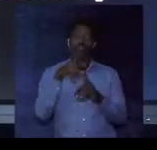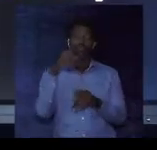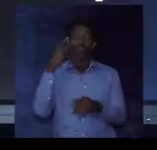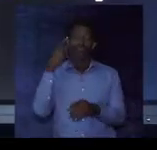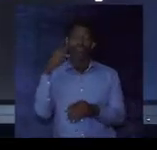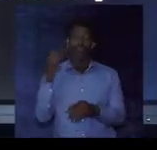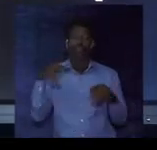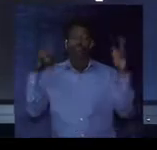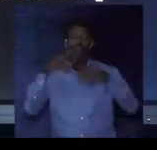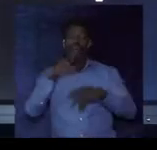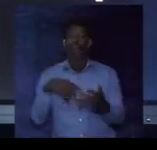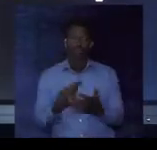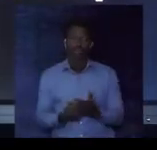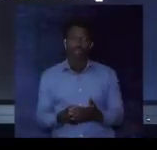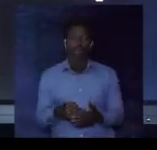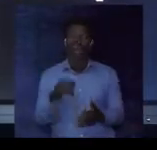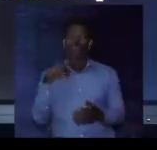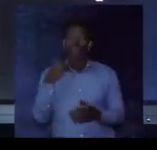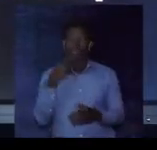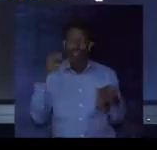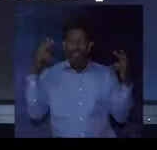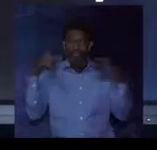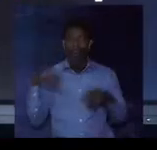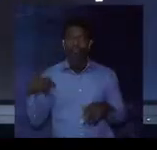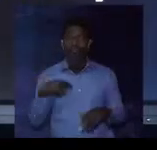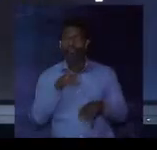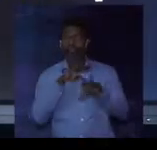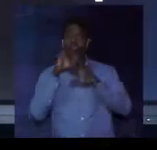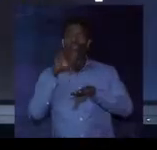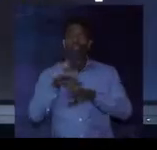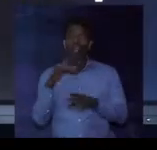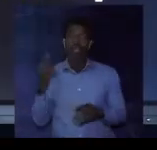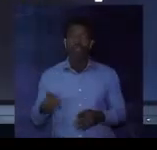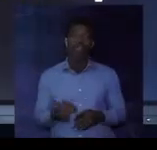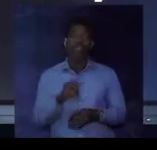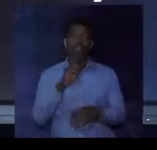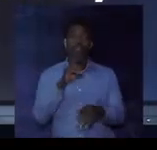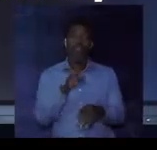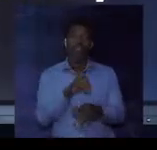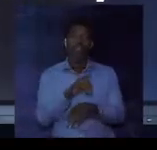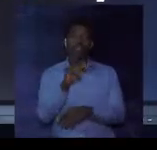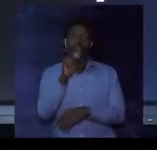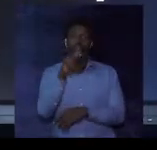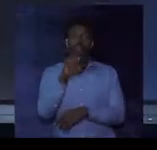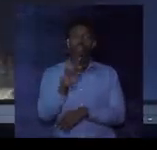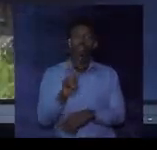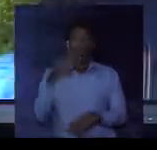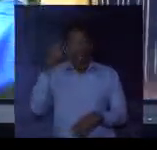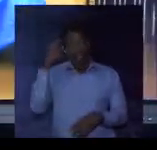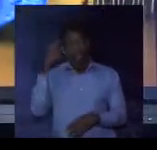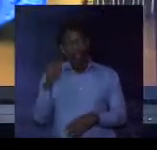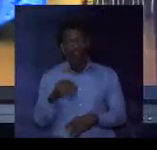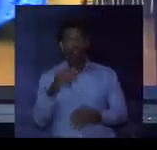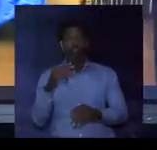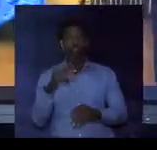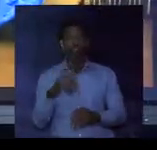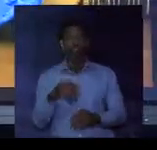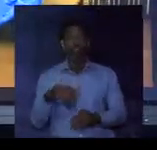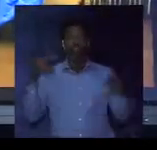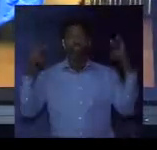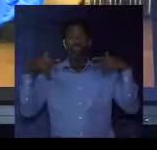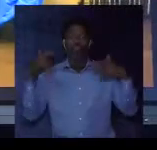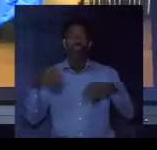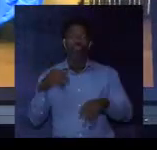season, or when it's sunny, you want to say it's dry season. So we will look at the date or month for the rainy season